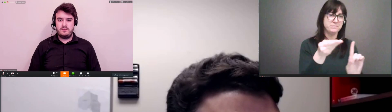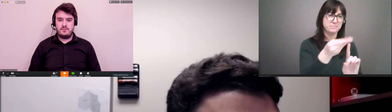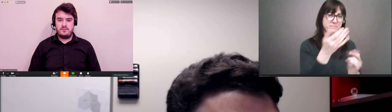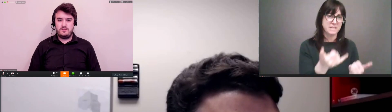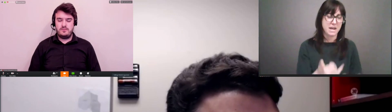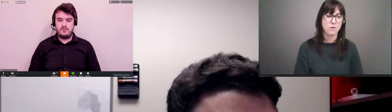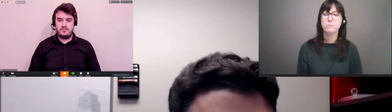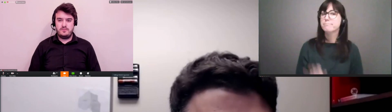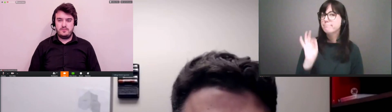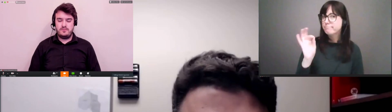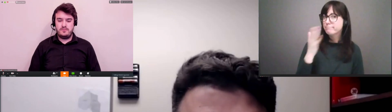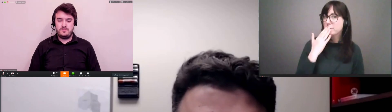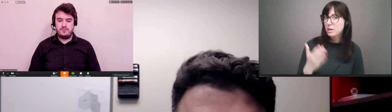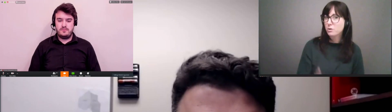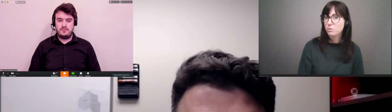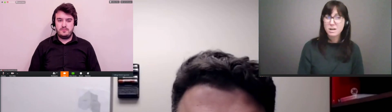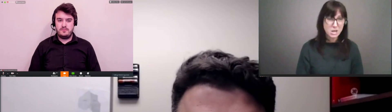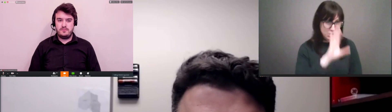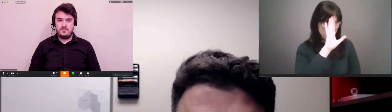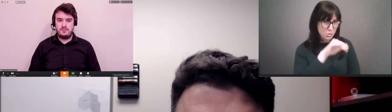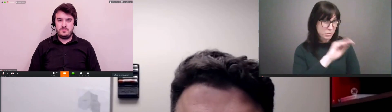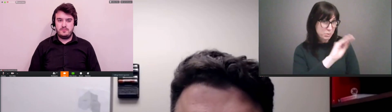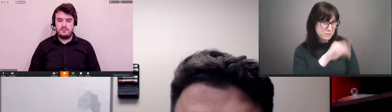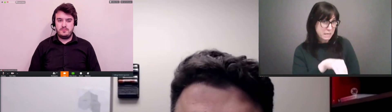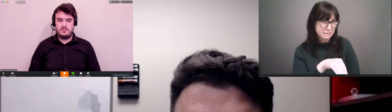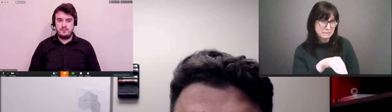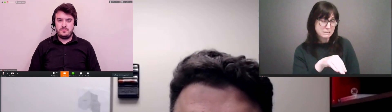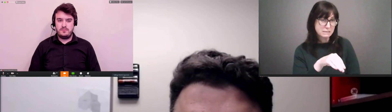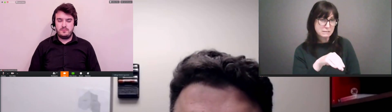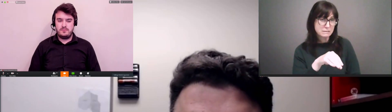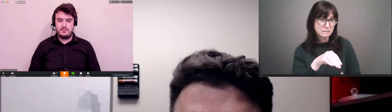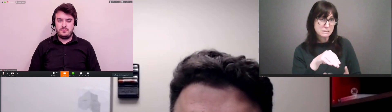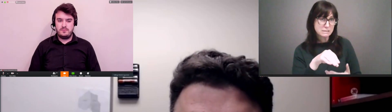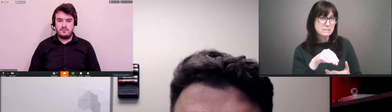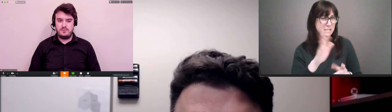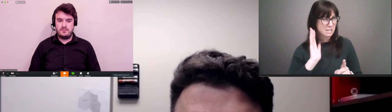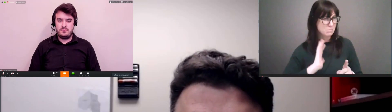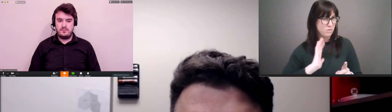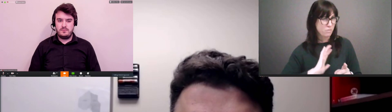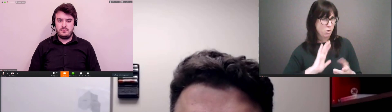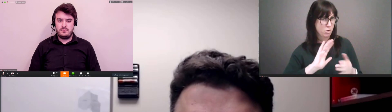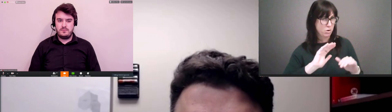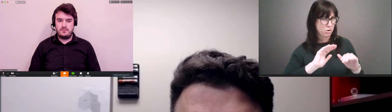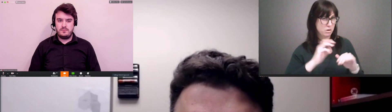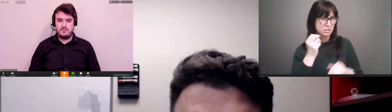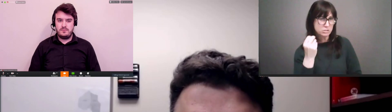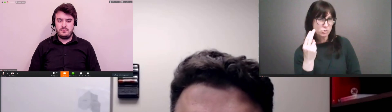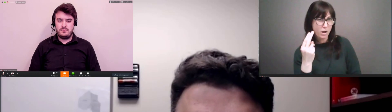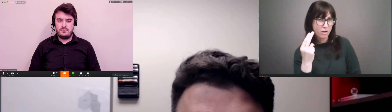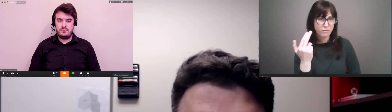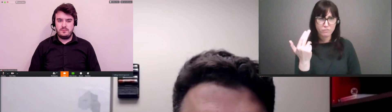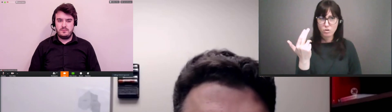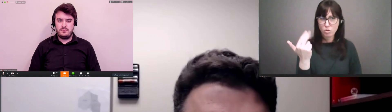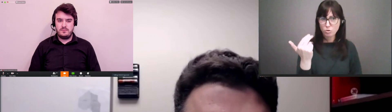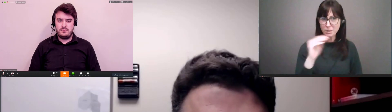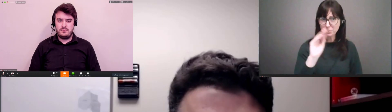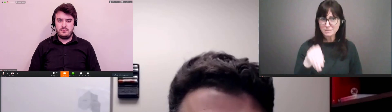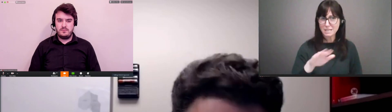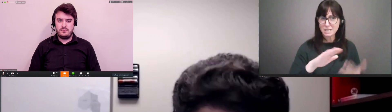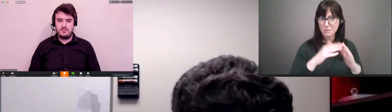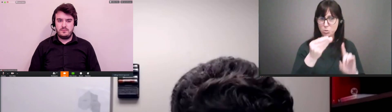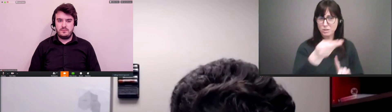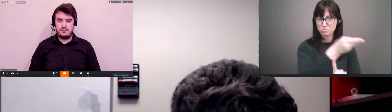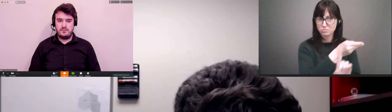So Thank we you. don't know what the percentage is at this point. It was as low as about, I think, 12 or 13% community